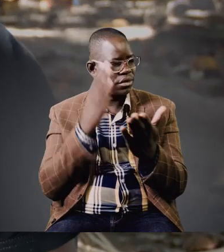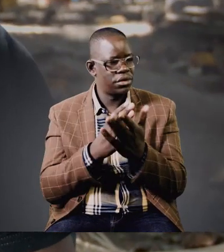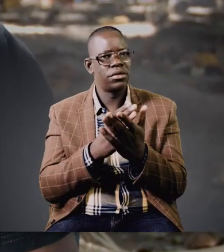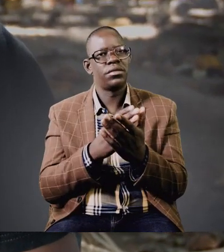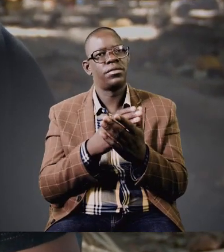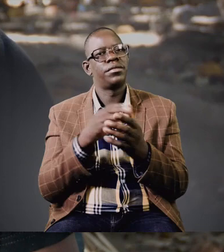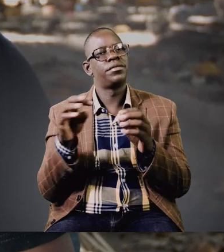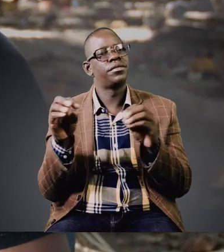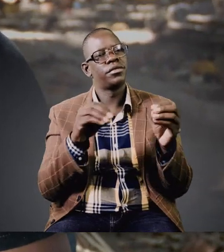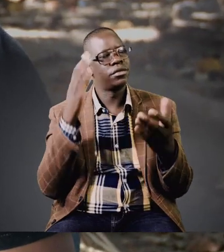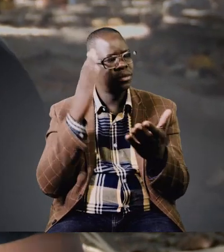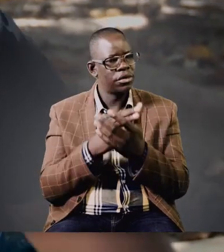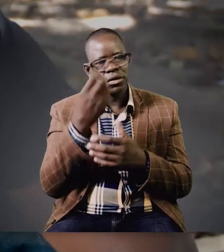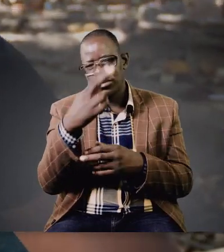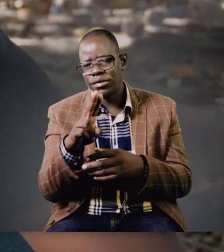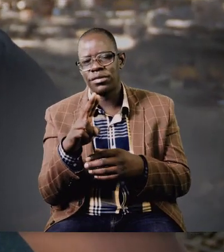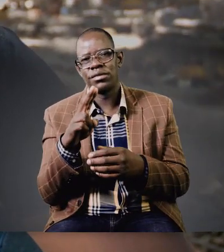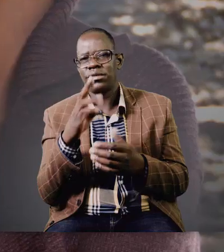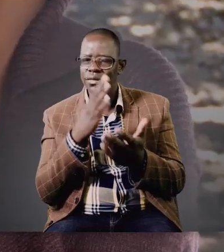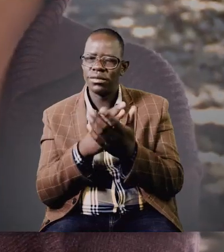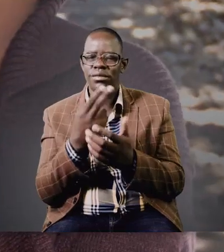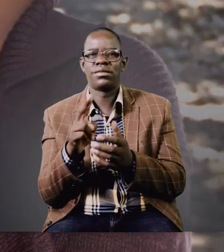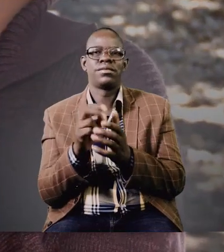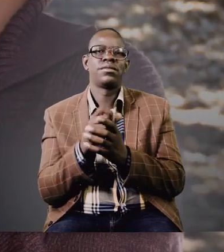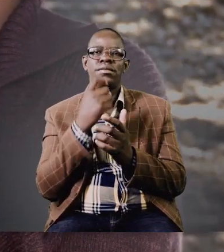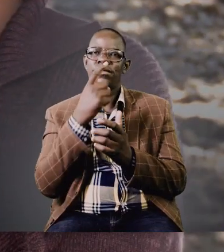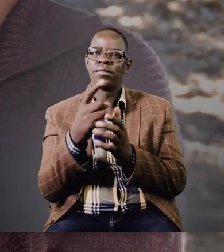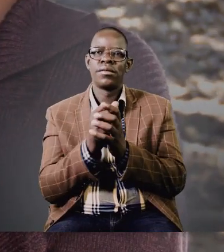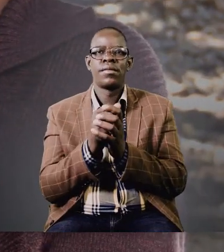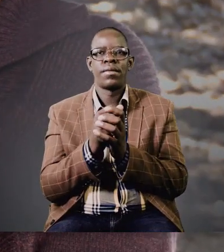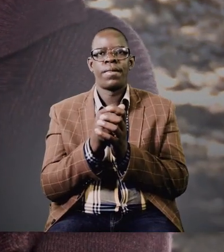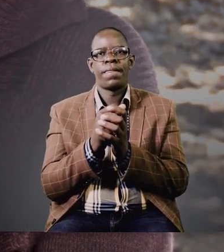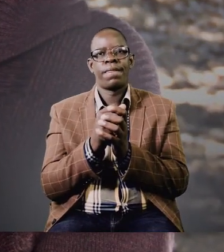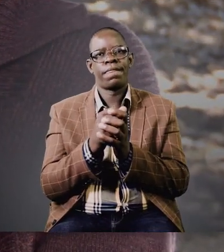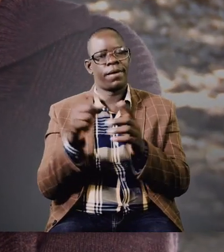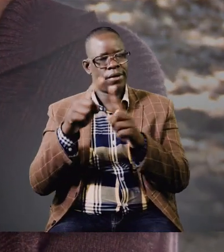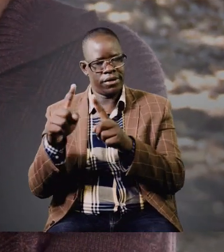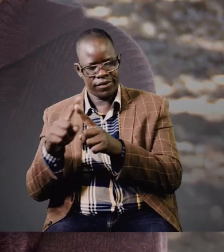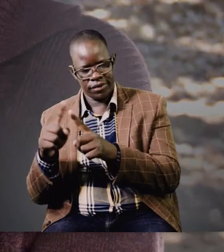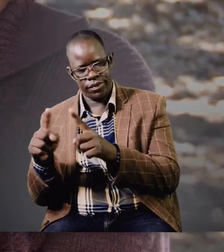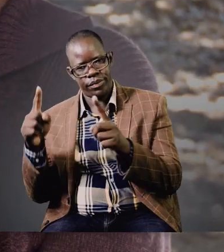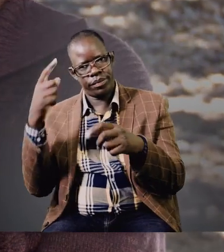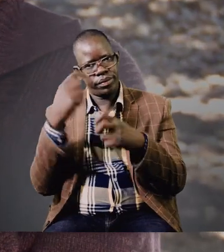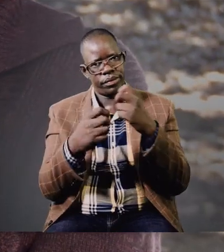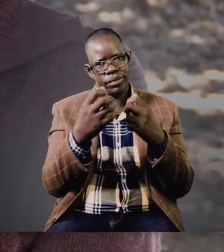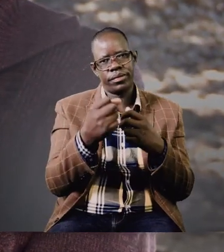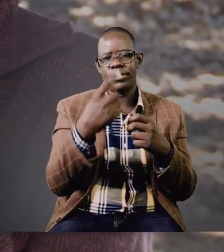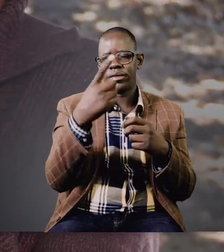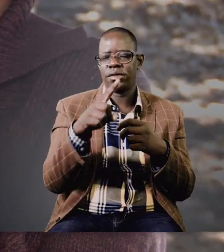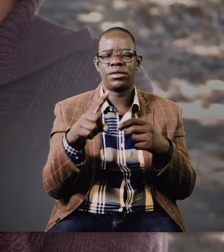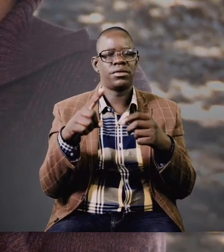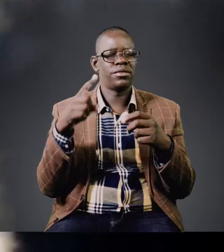was real. I'm not saying it was not real, Vino. I'm just saying, earthquakes have different severities, and this one wasn't that